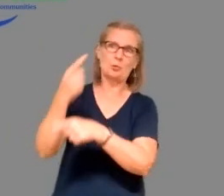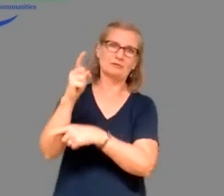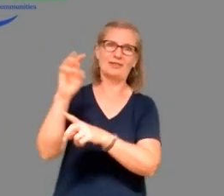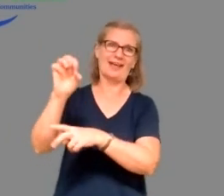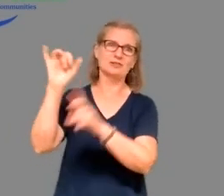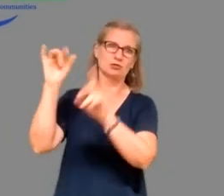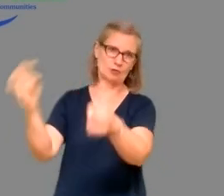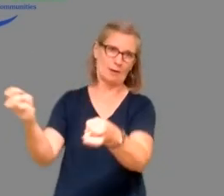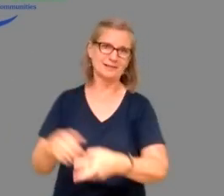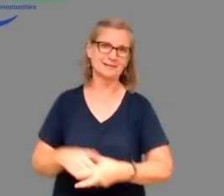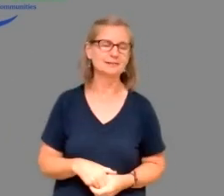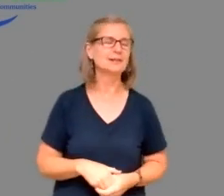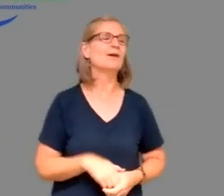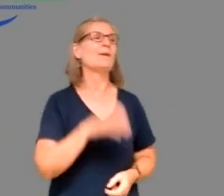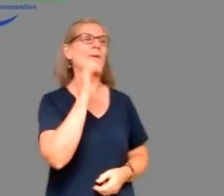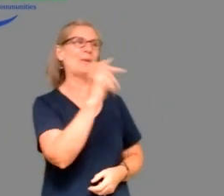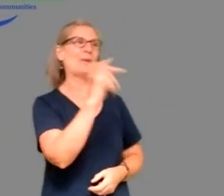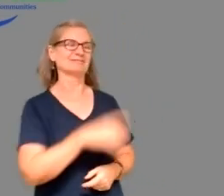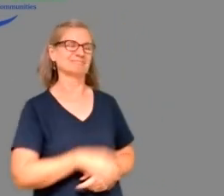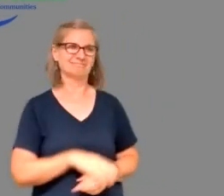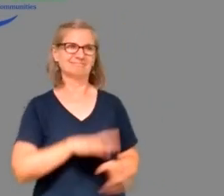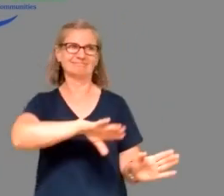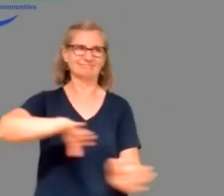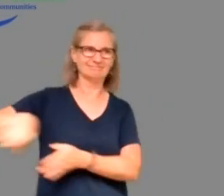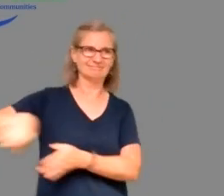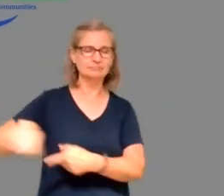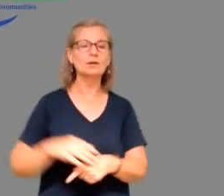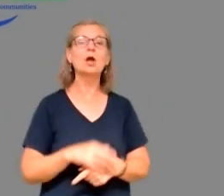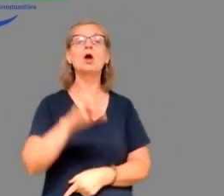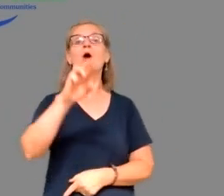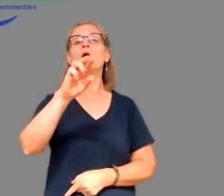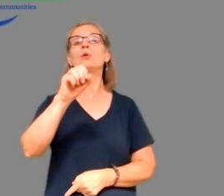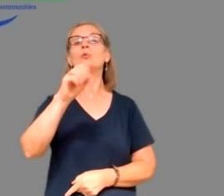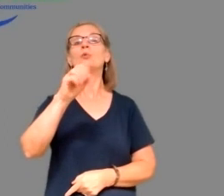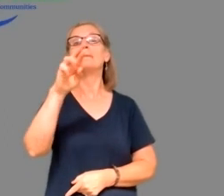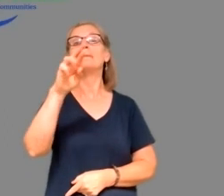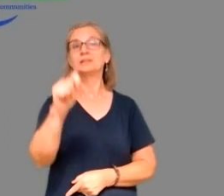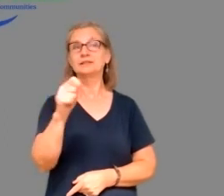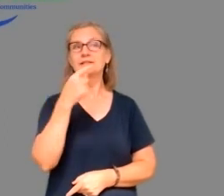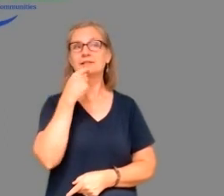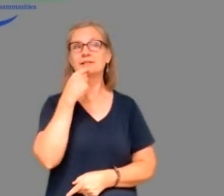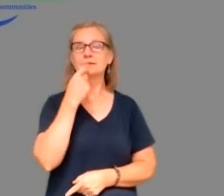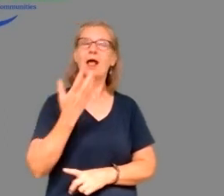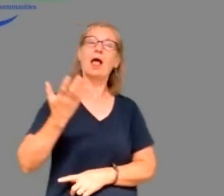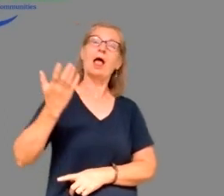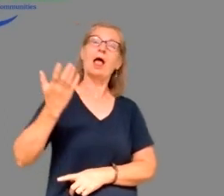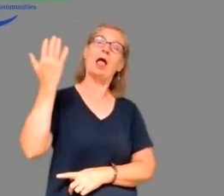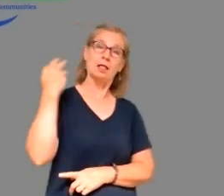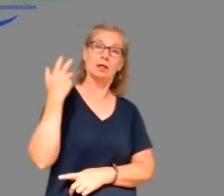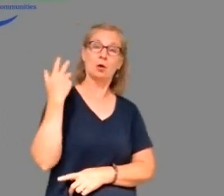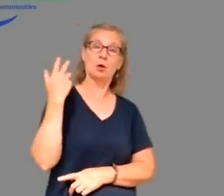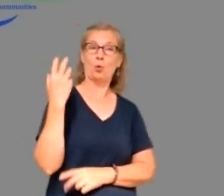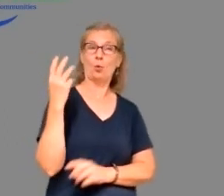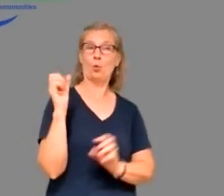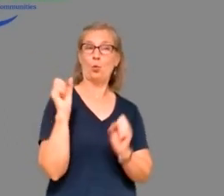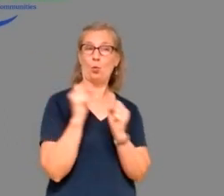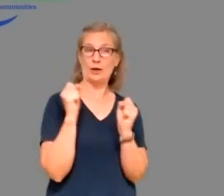Where am I? Robert says, way back in winter, before COVID-19 came into our